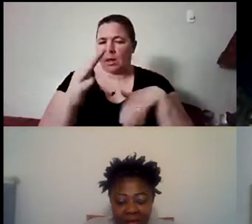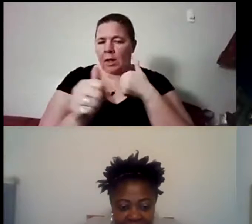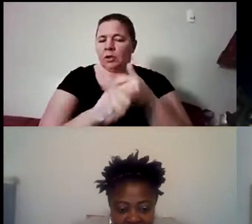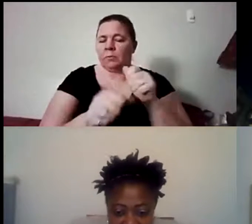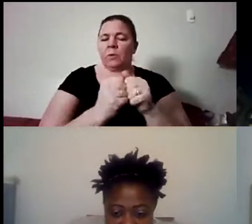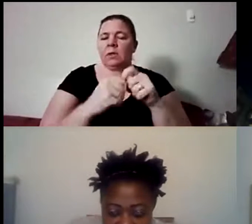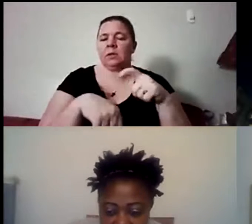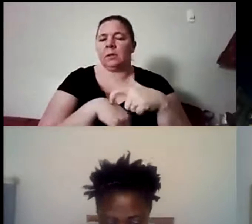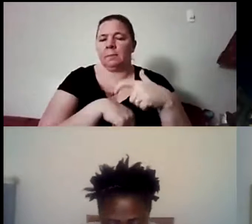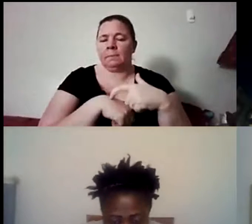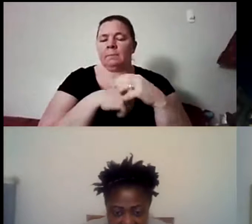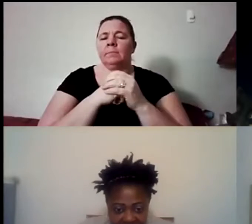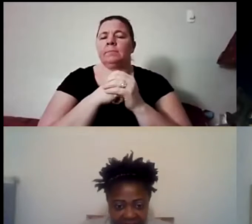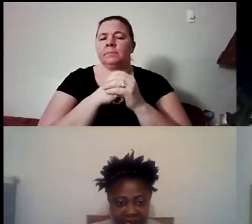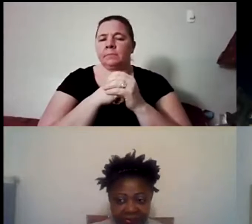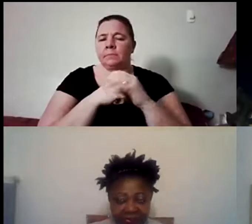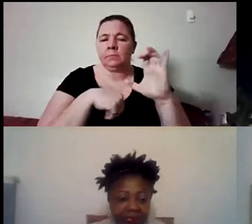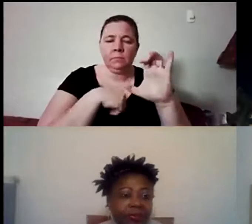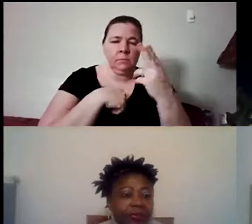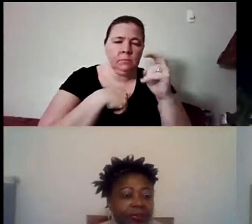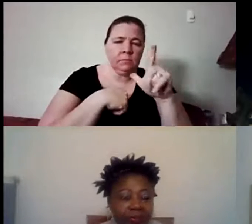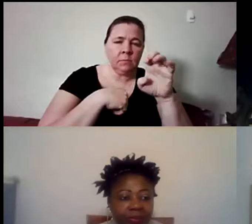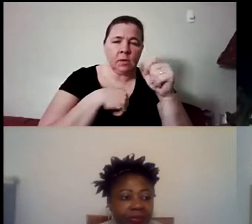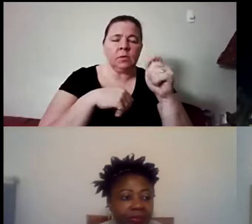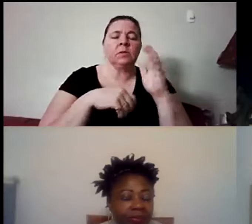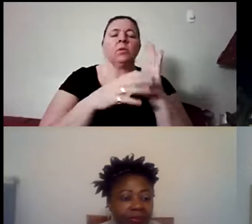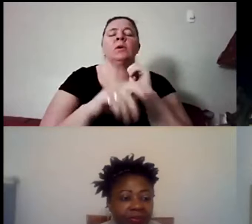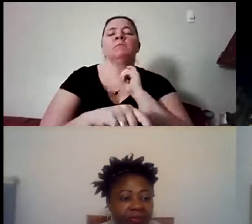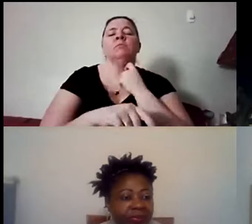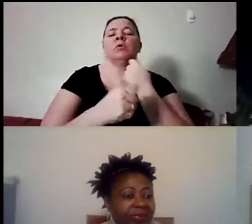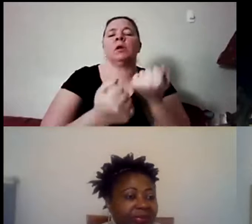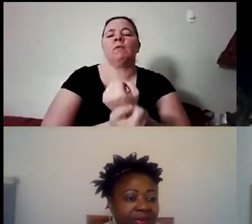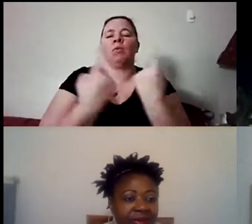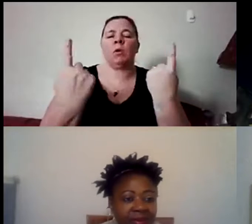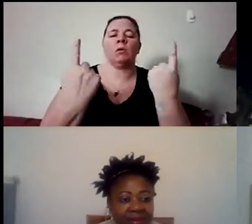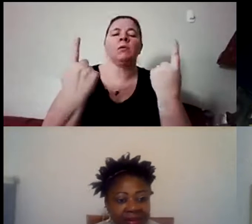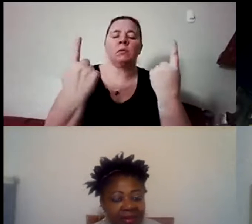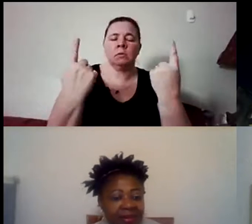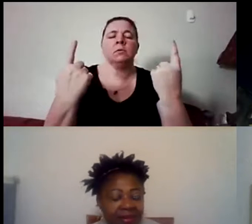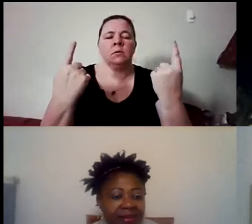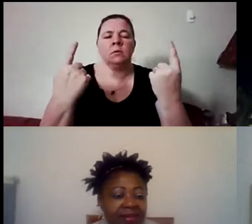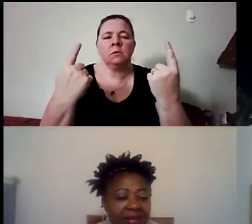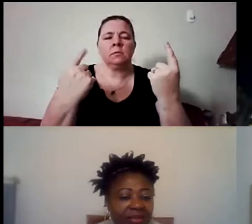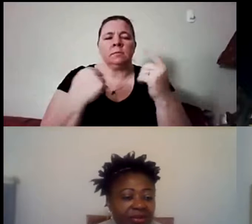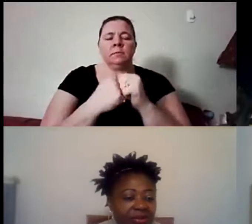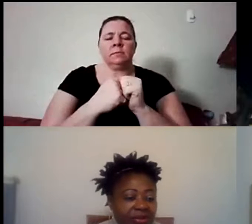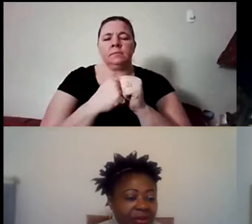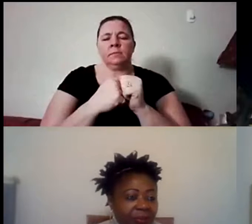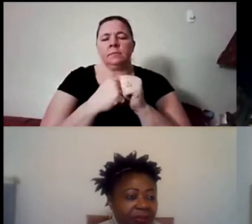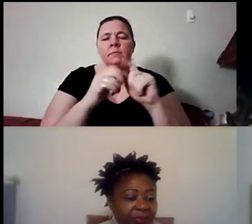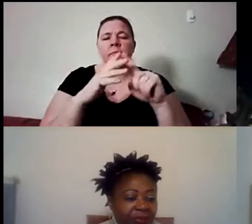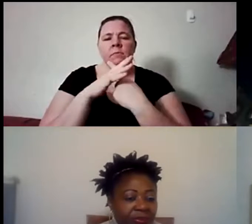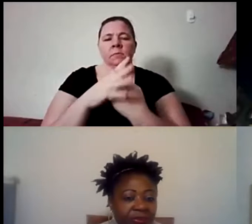time. I'm going to mute everyone and then we'll unmute yourself, please. Let's get started. Thank you,